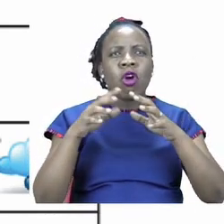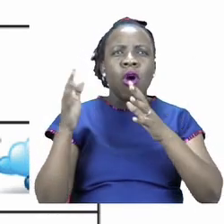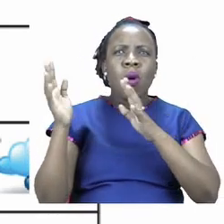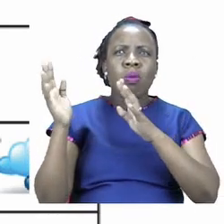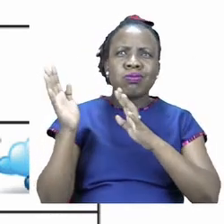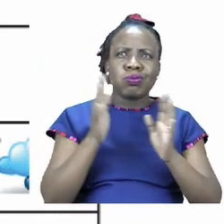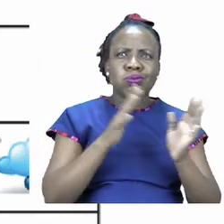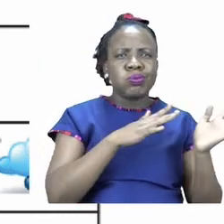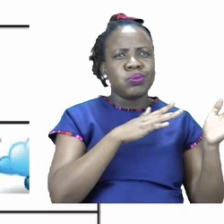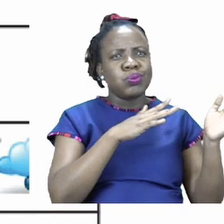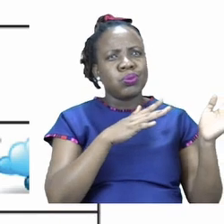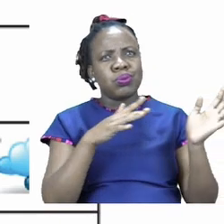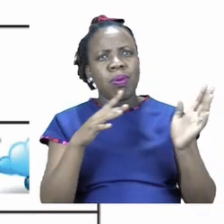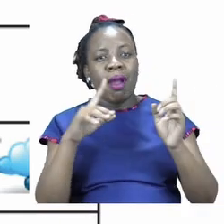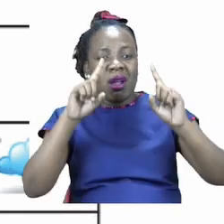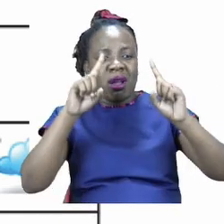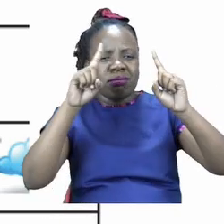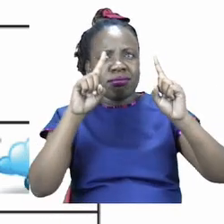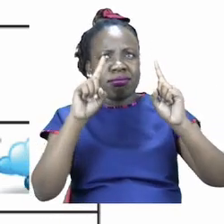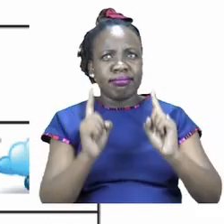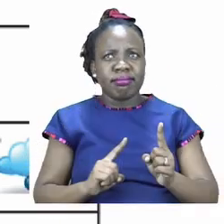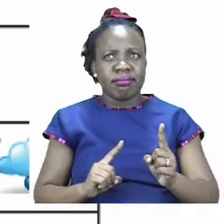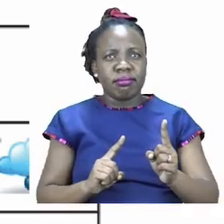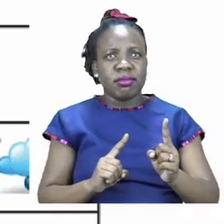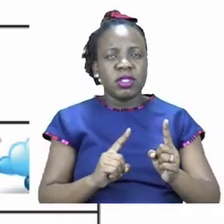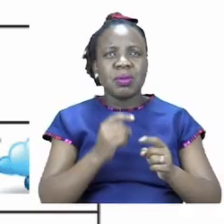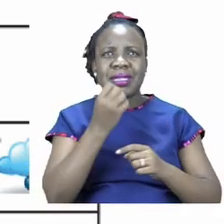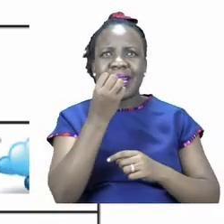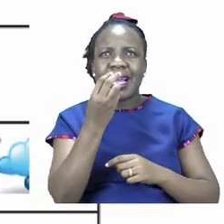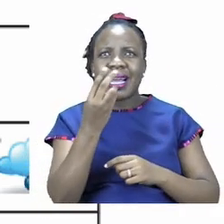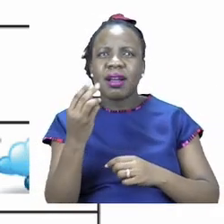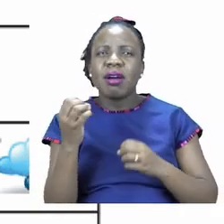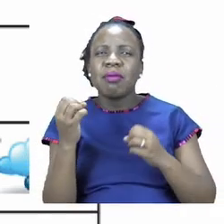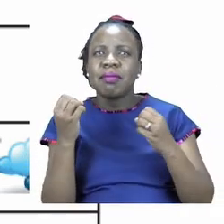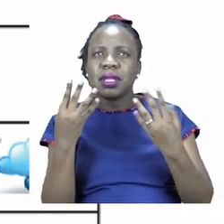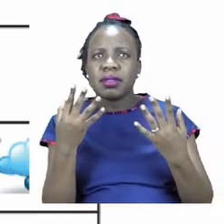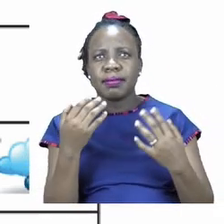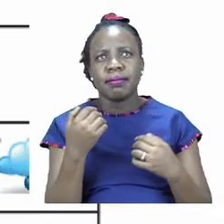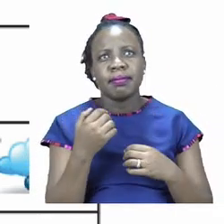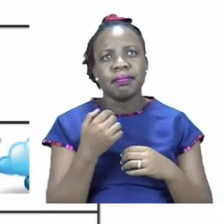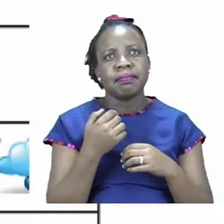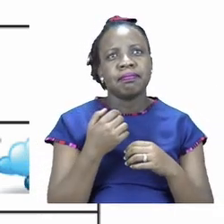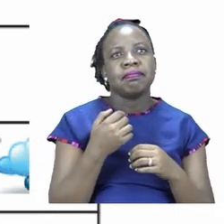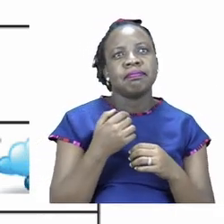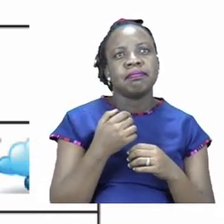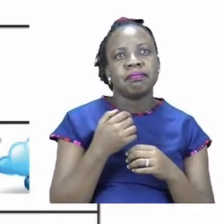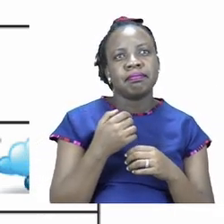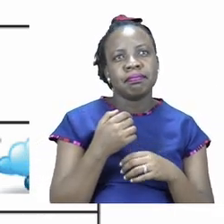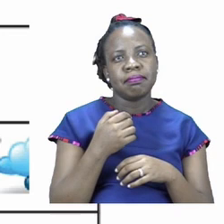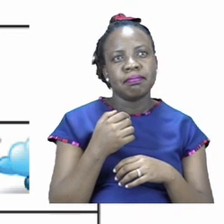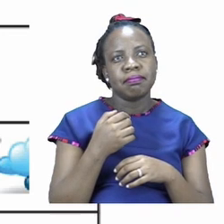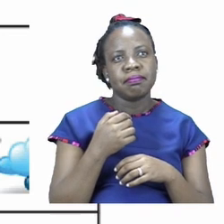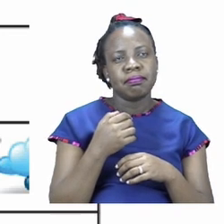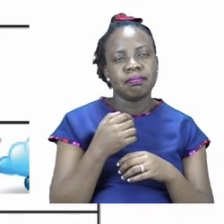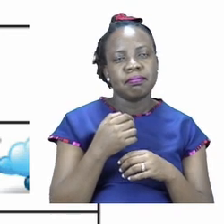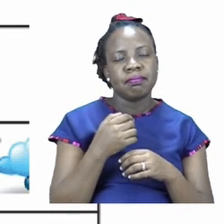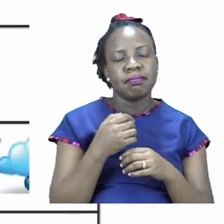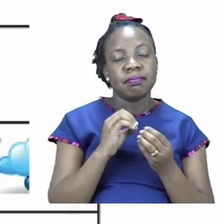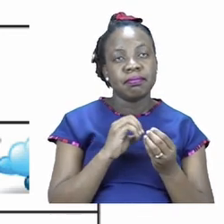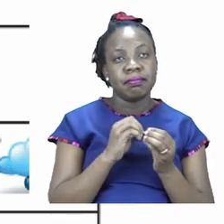job to count them. Now, let's continue by answering question number 1